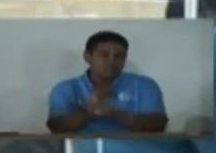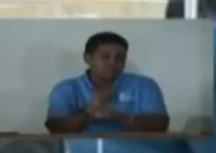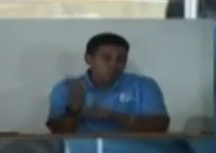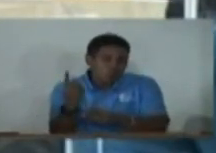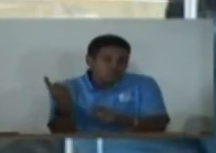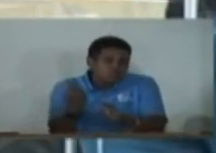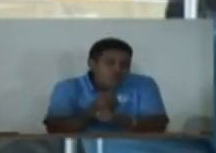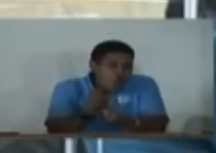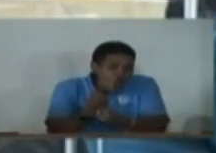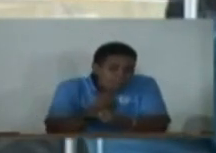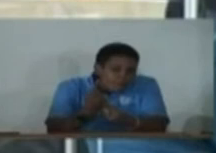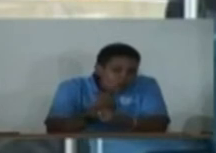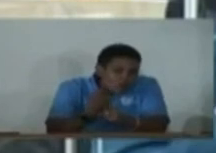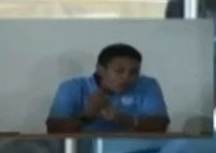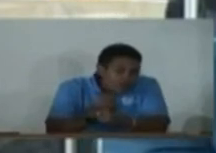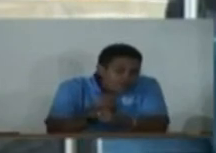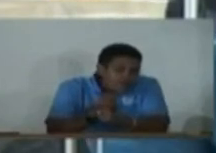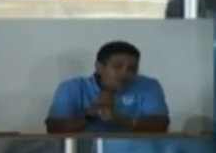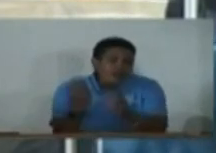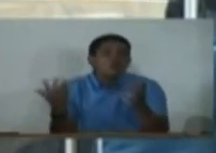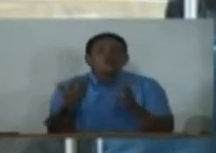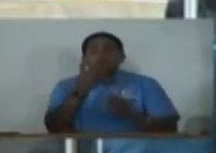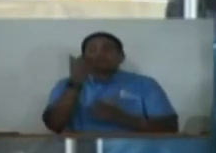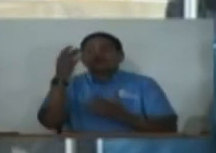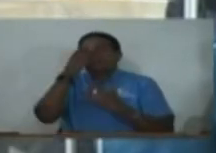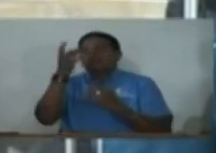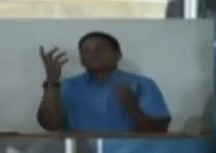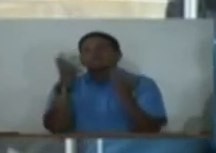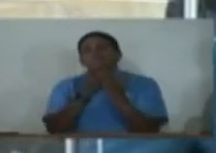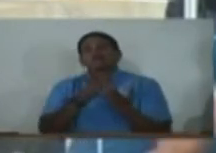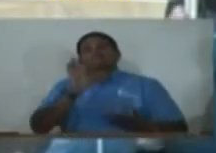proper, and what is in their best interest.